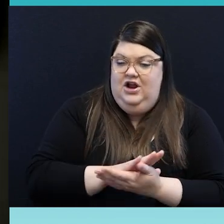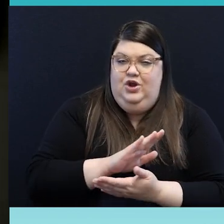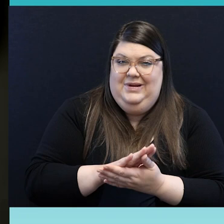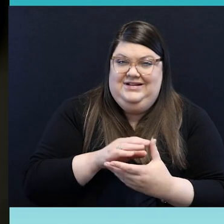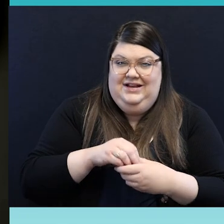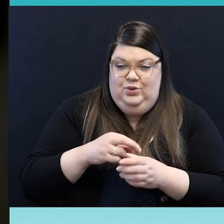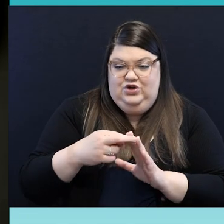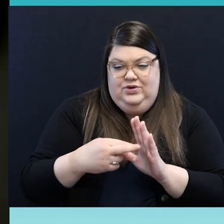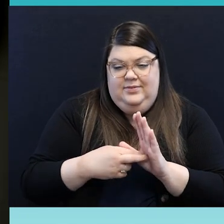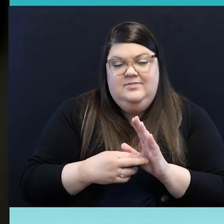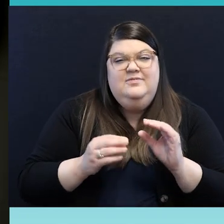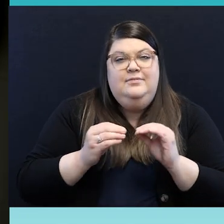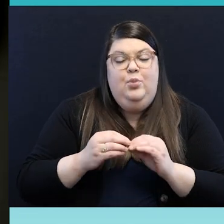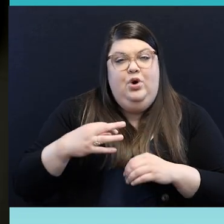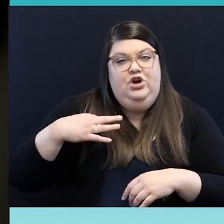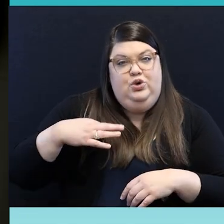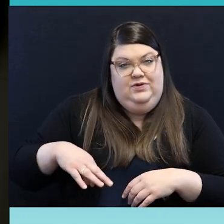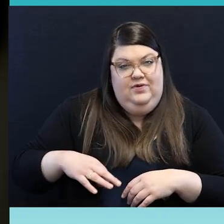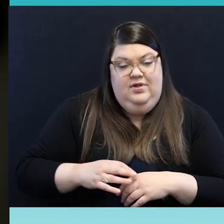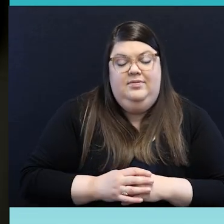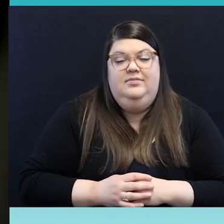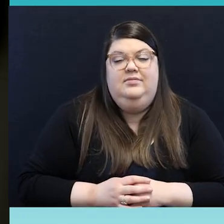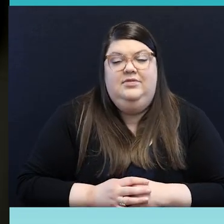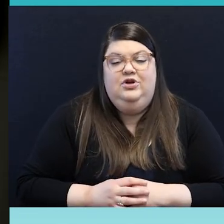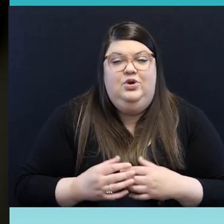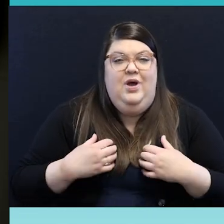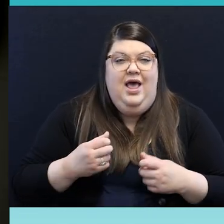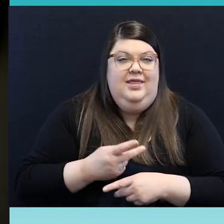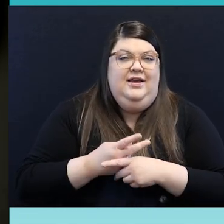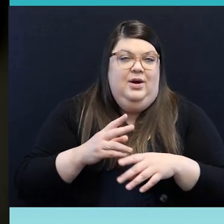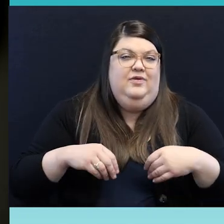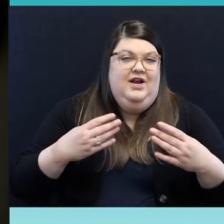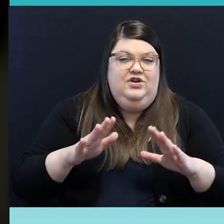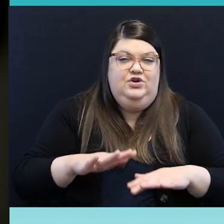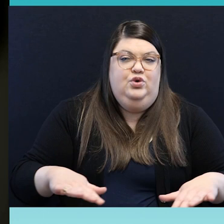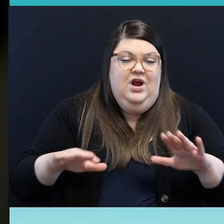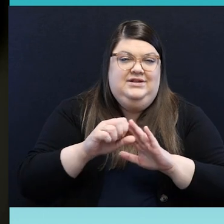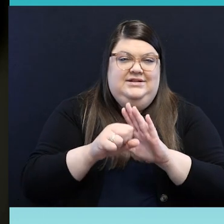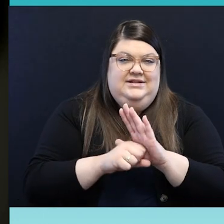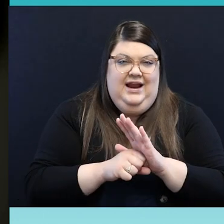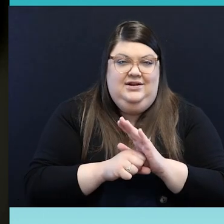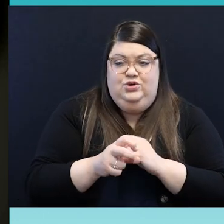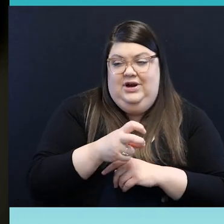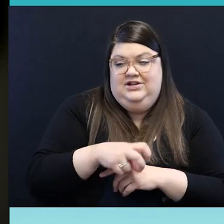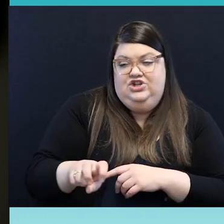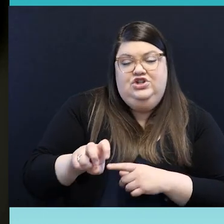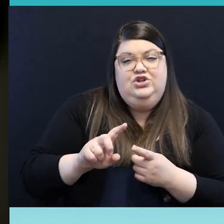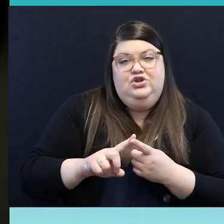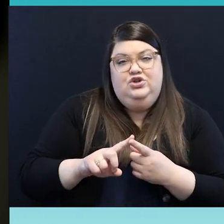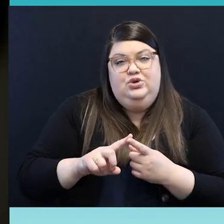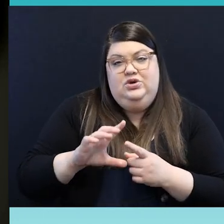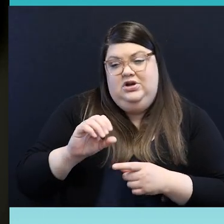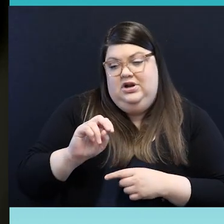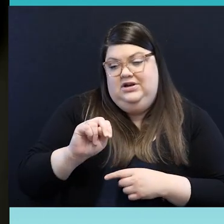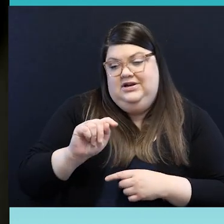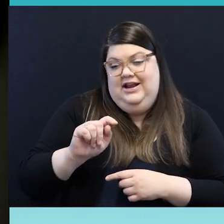registry more useful to healthcare providers across the state, they transitioned that to Contextor to be